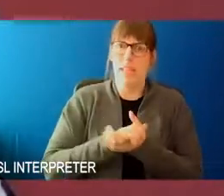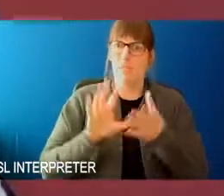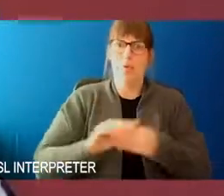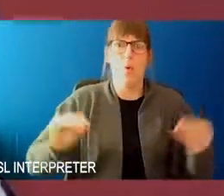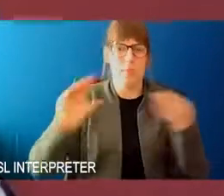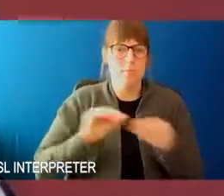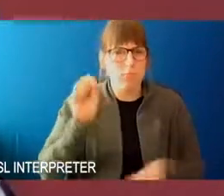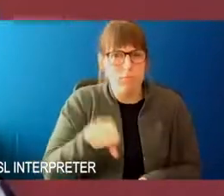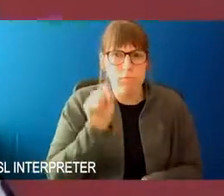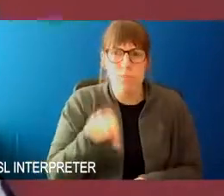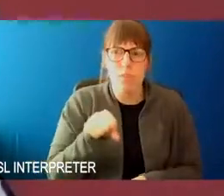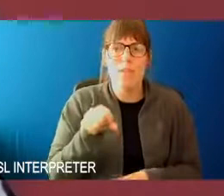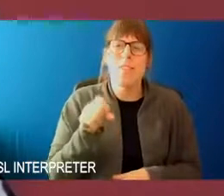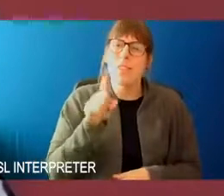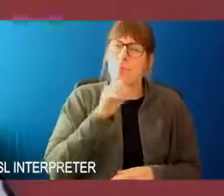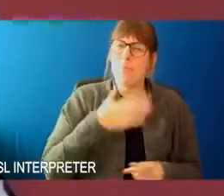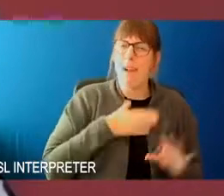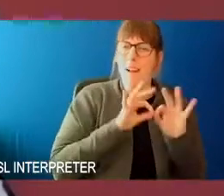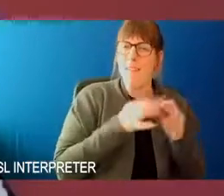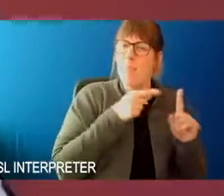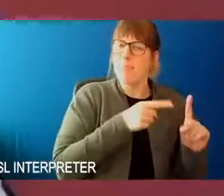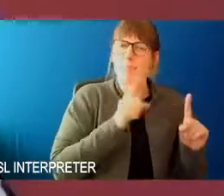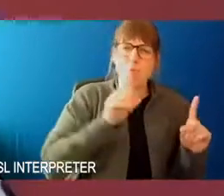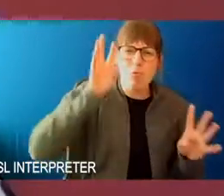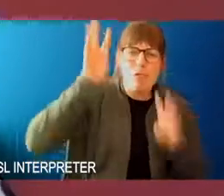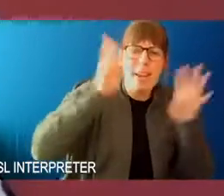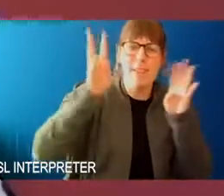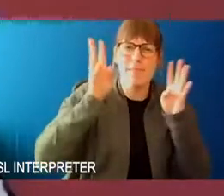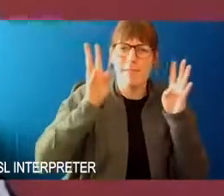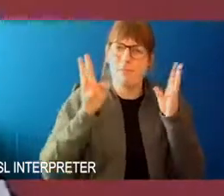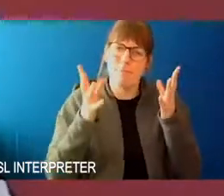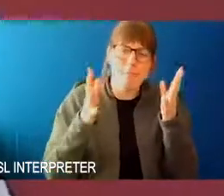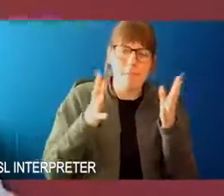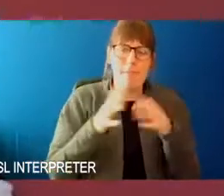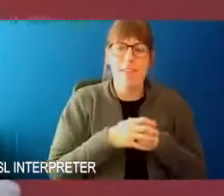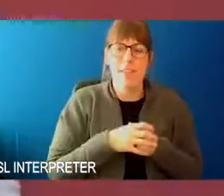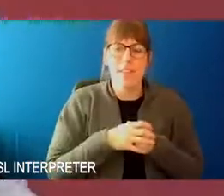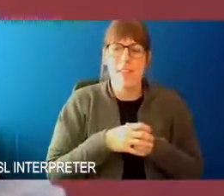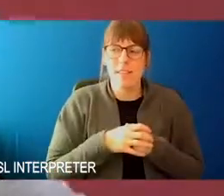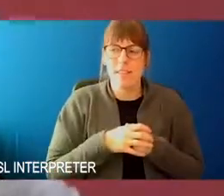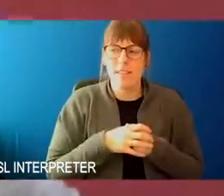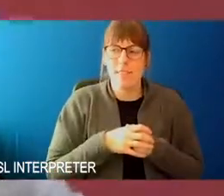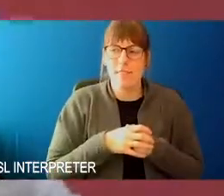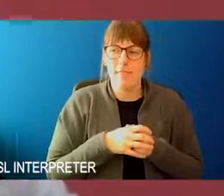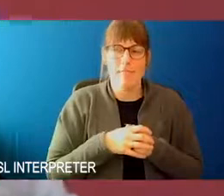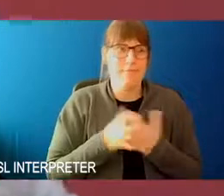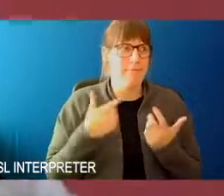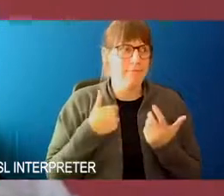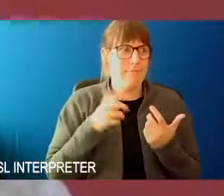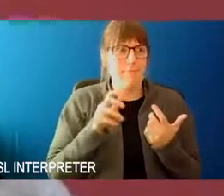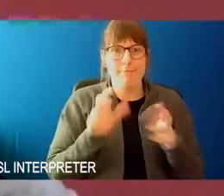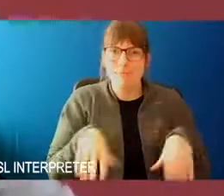very much believed in the power of storytelling because I grew up kind of in a creative household. So I was